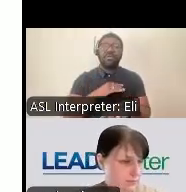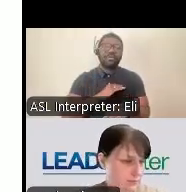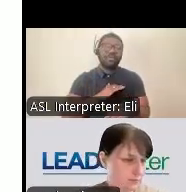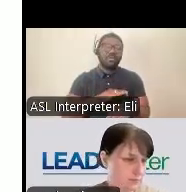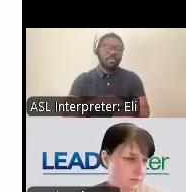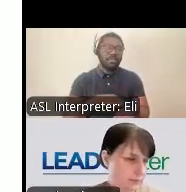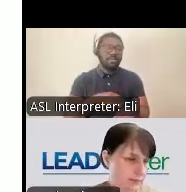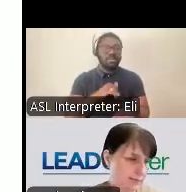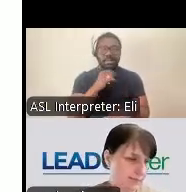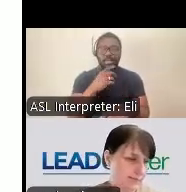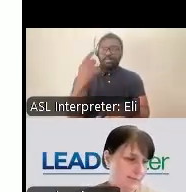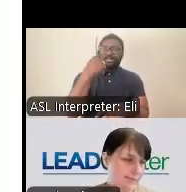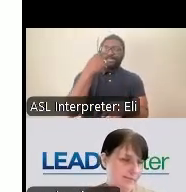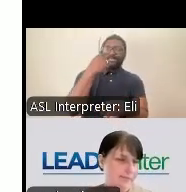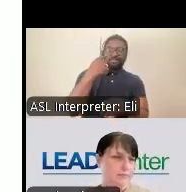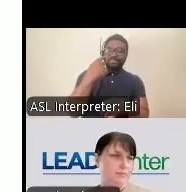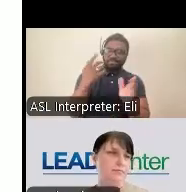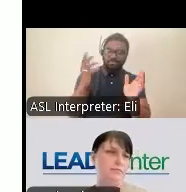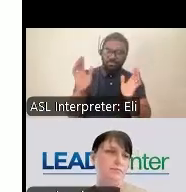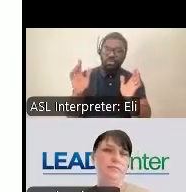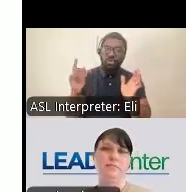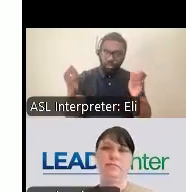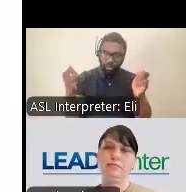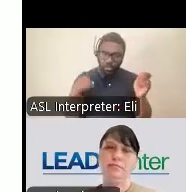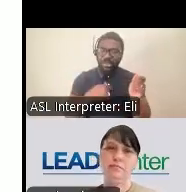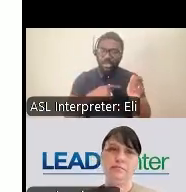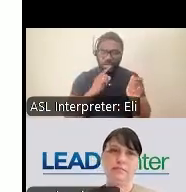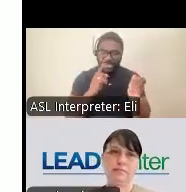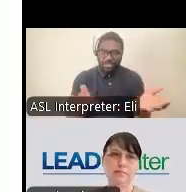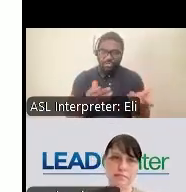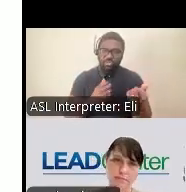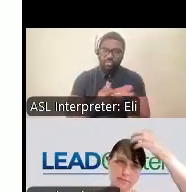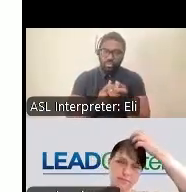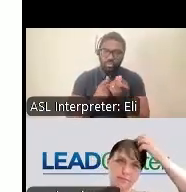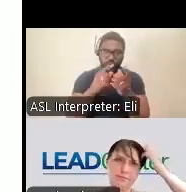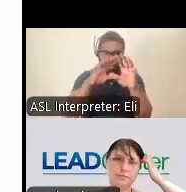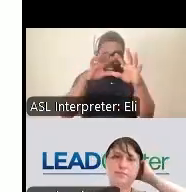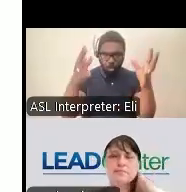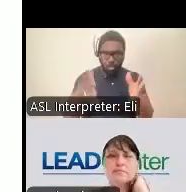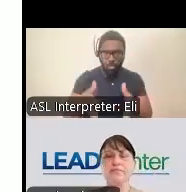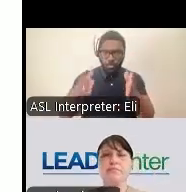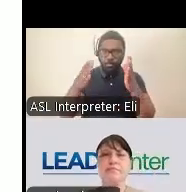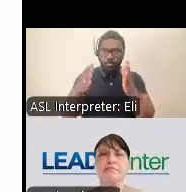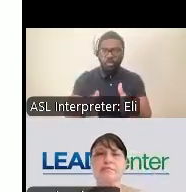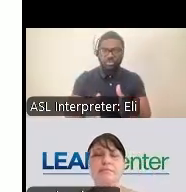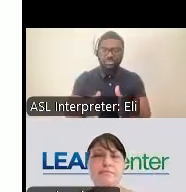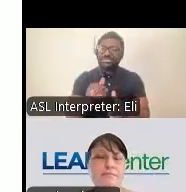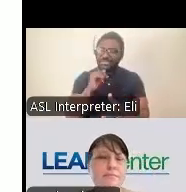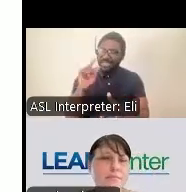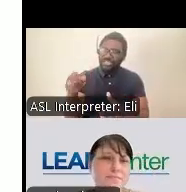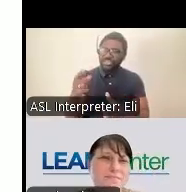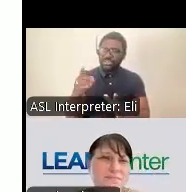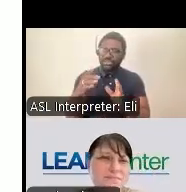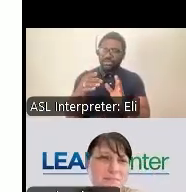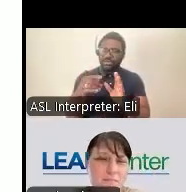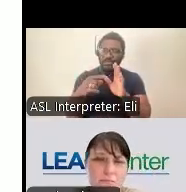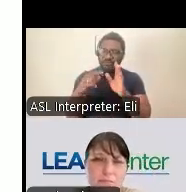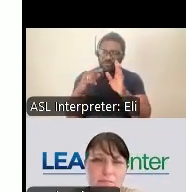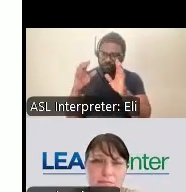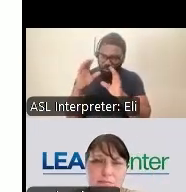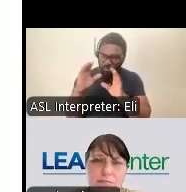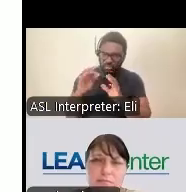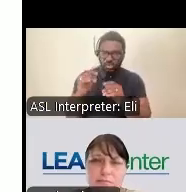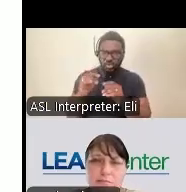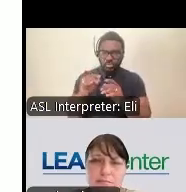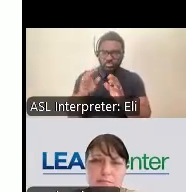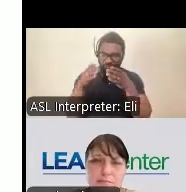that we're all here to support them as a whole person, not just focusing on some of signs or the job search. It kind of